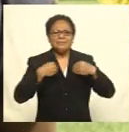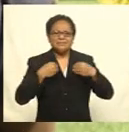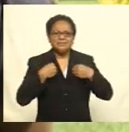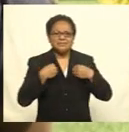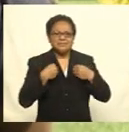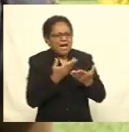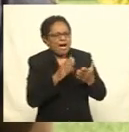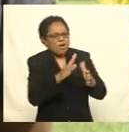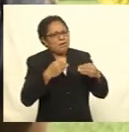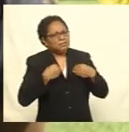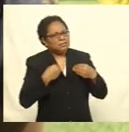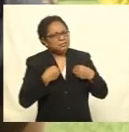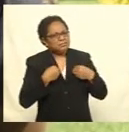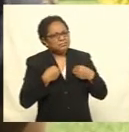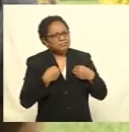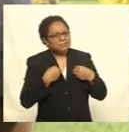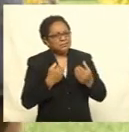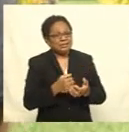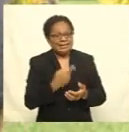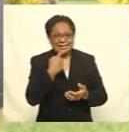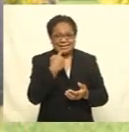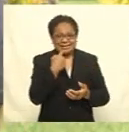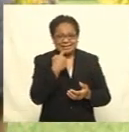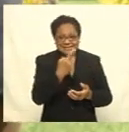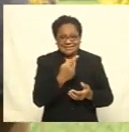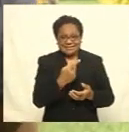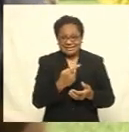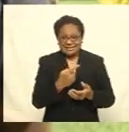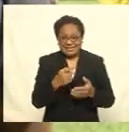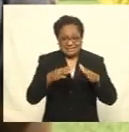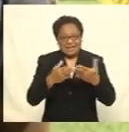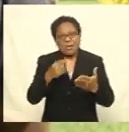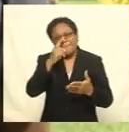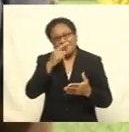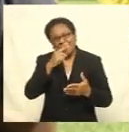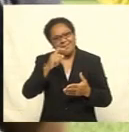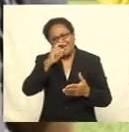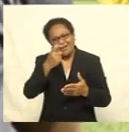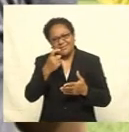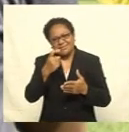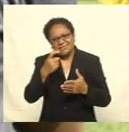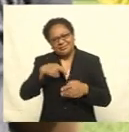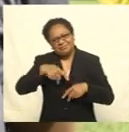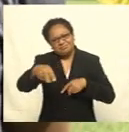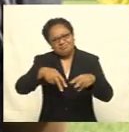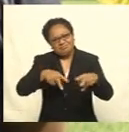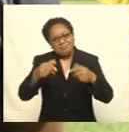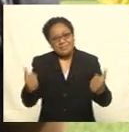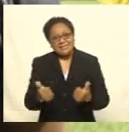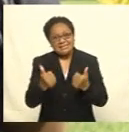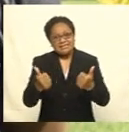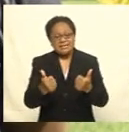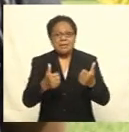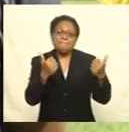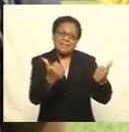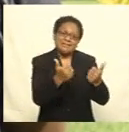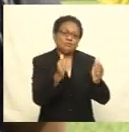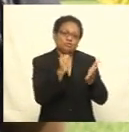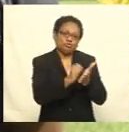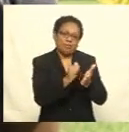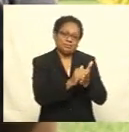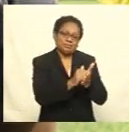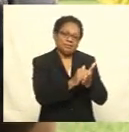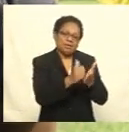these restrictions on the Suva CBD is quite huge, as most of the shops are all closed at the moment